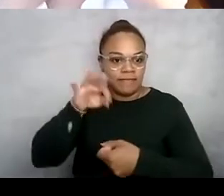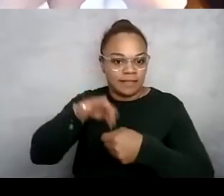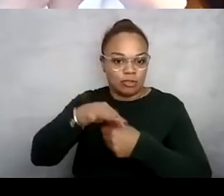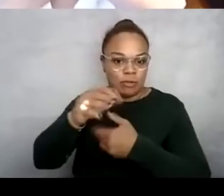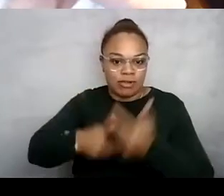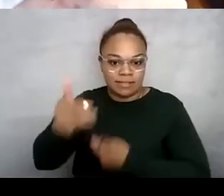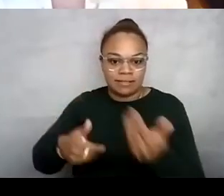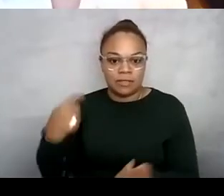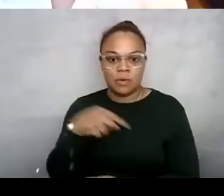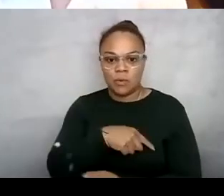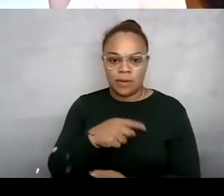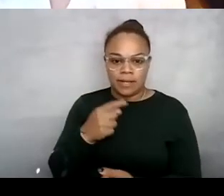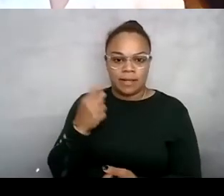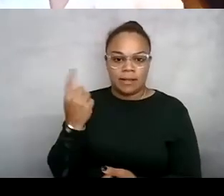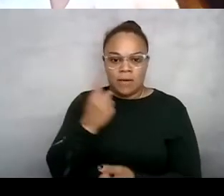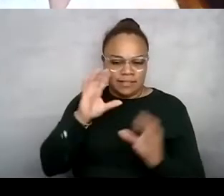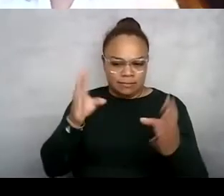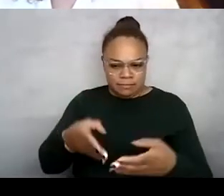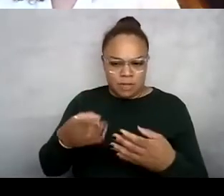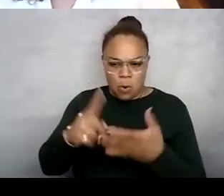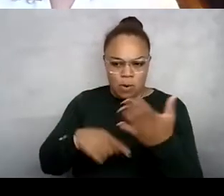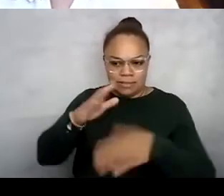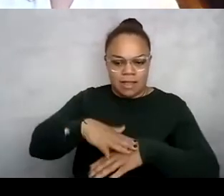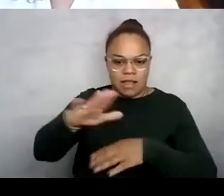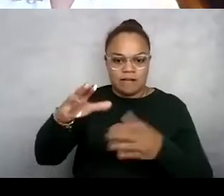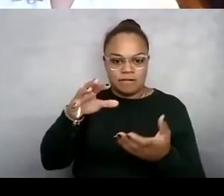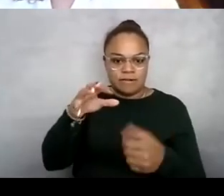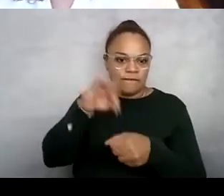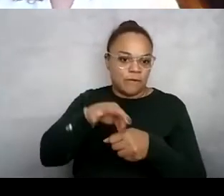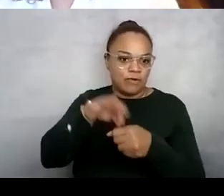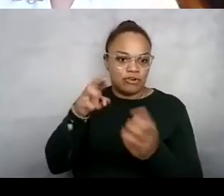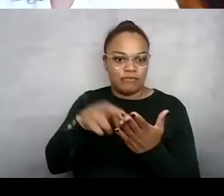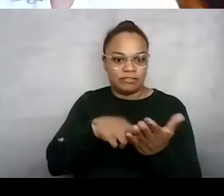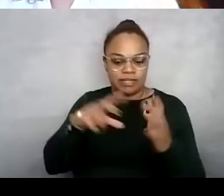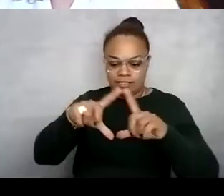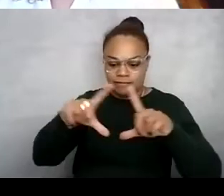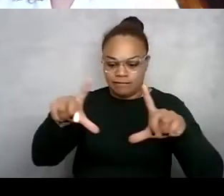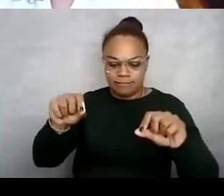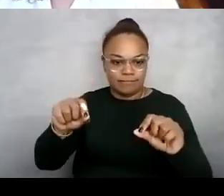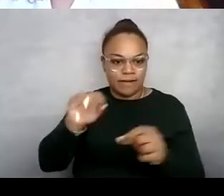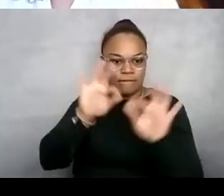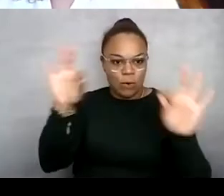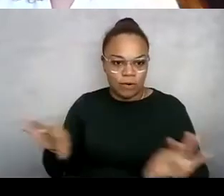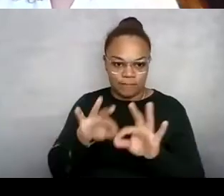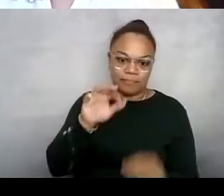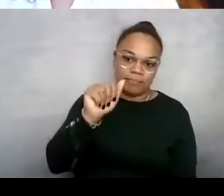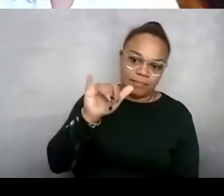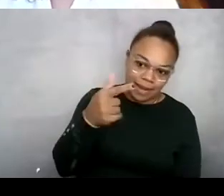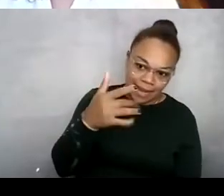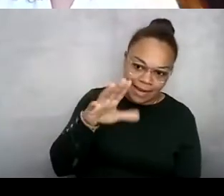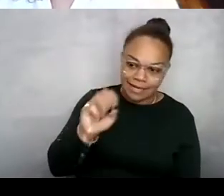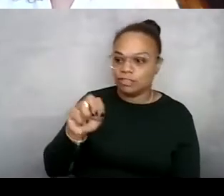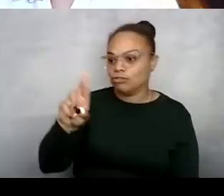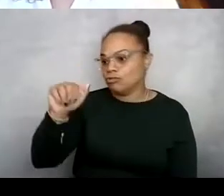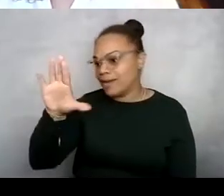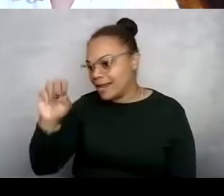your voter registration form. You know, so in states where it's your race, your age, your gender, the resources go